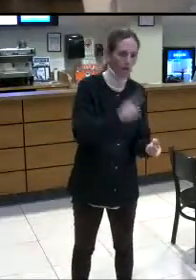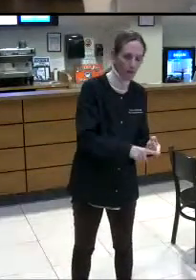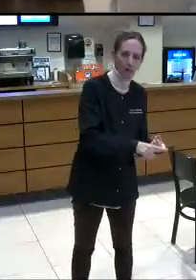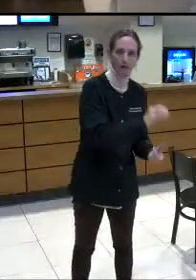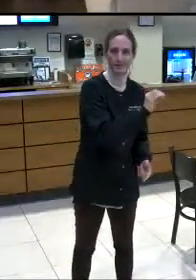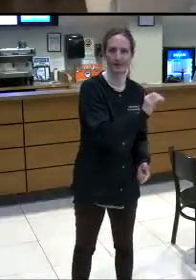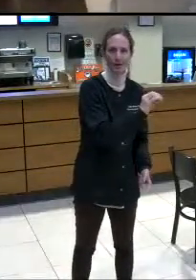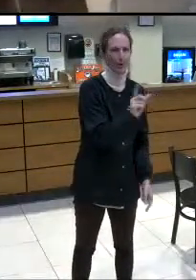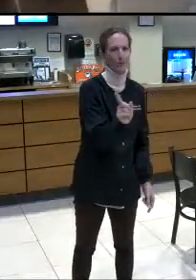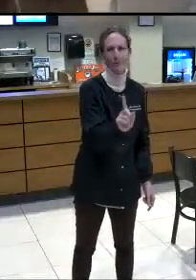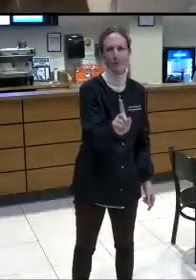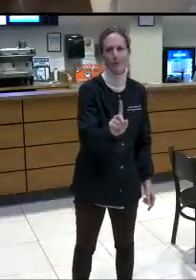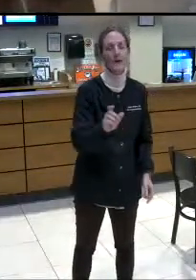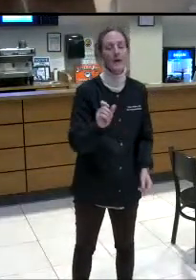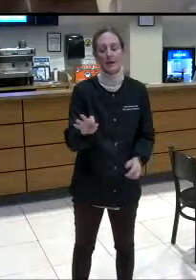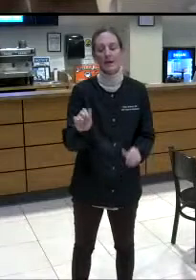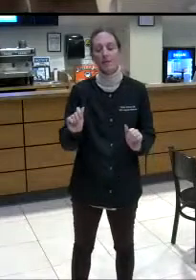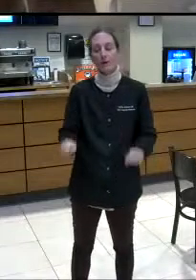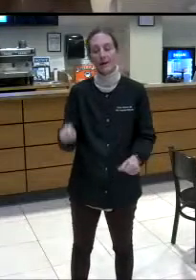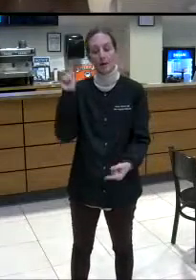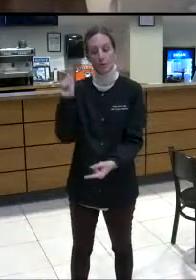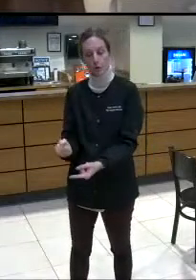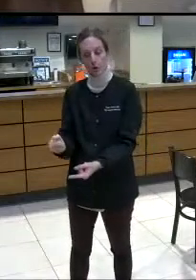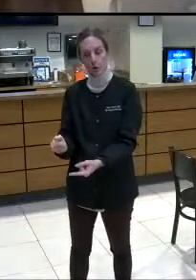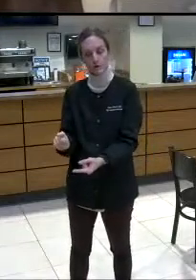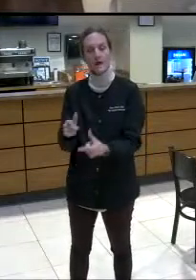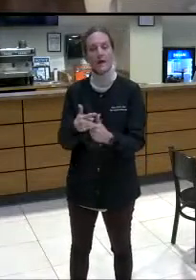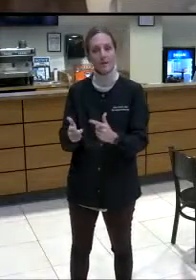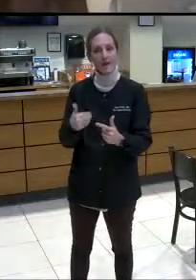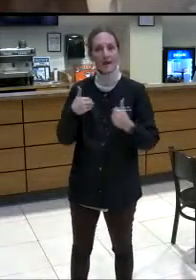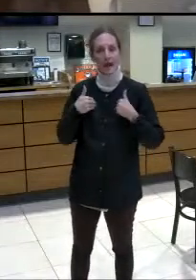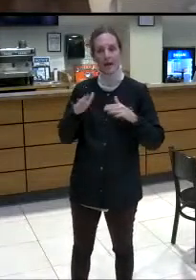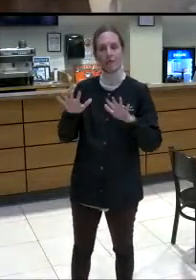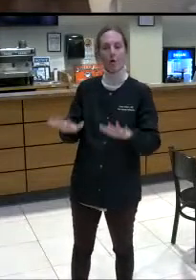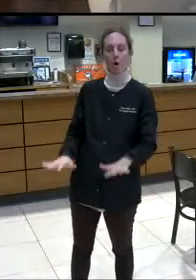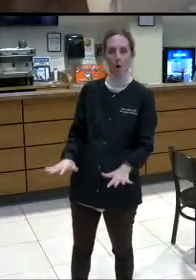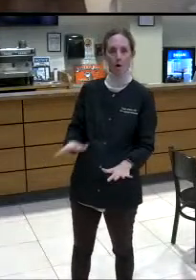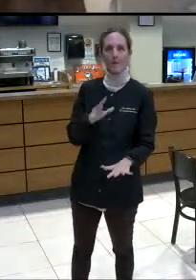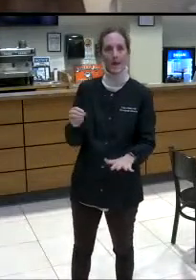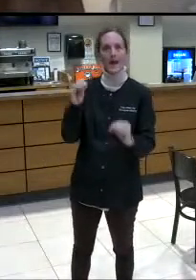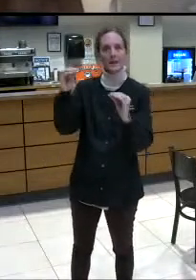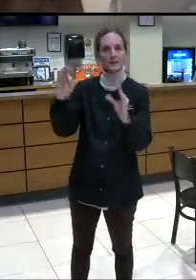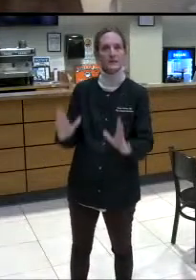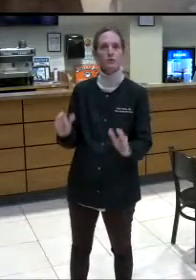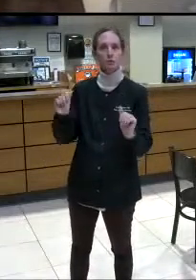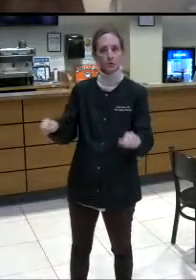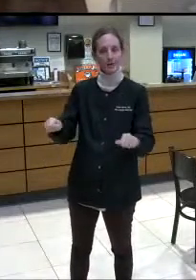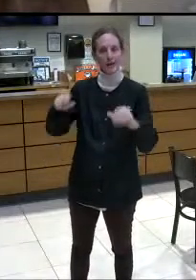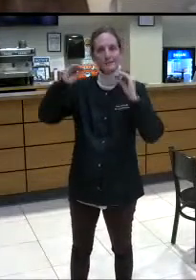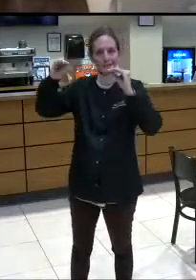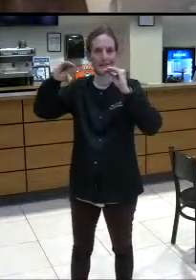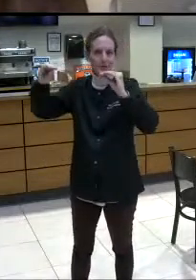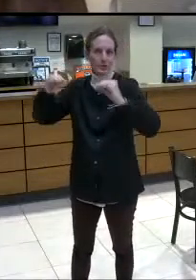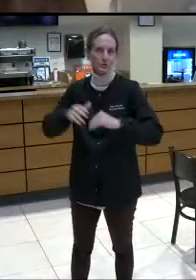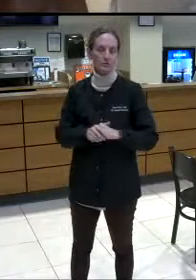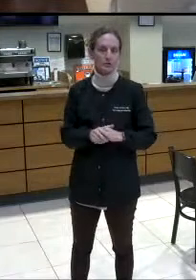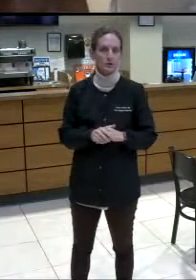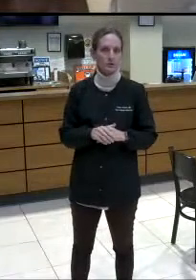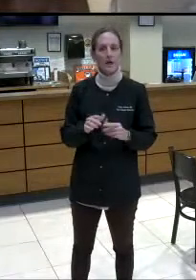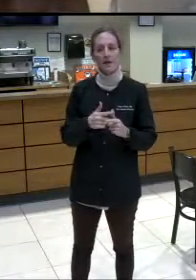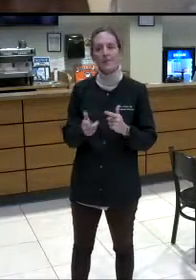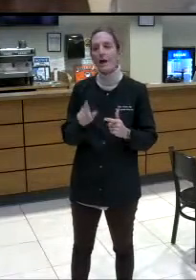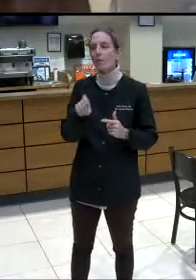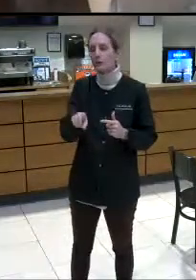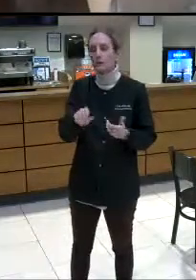can bring about the calm and provide or set the conditions for teachers to be able to teach, then we should be able to be